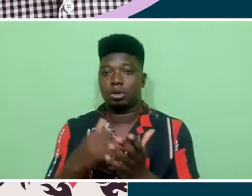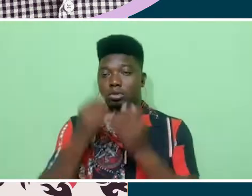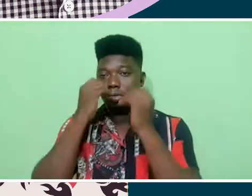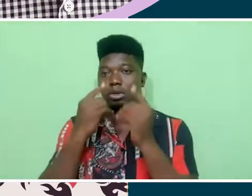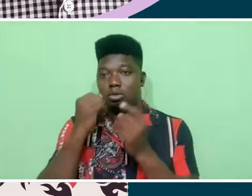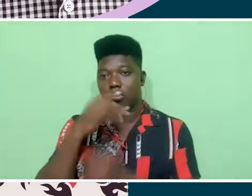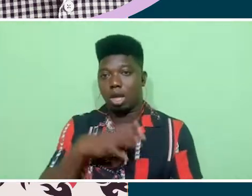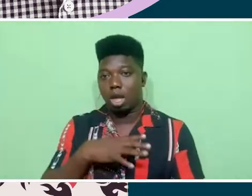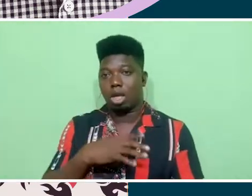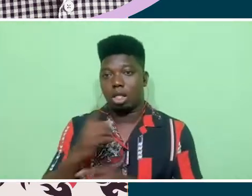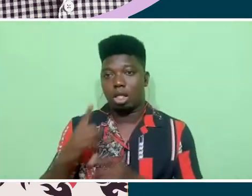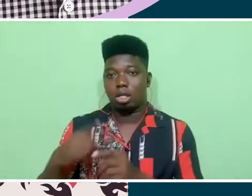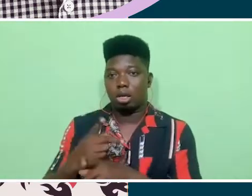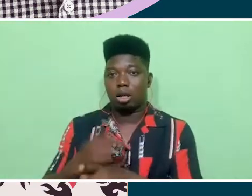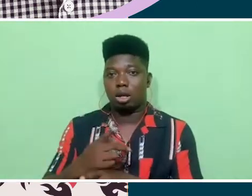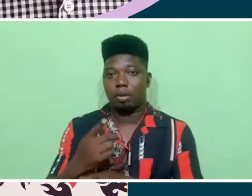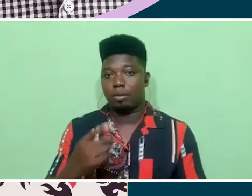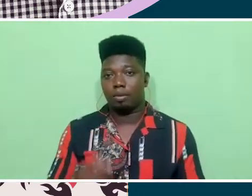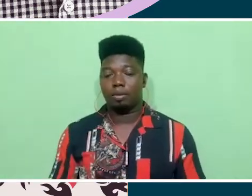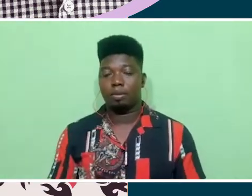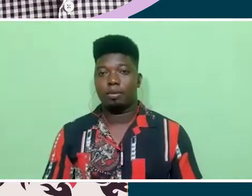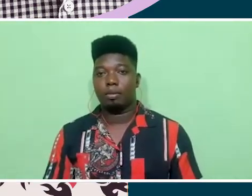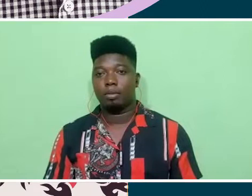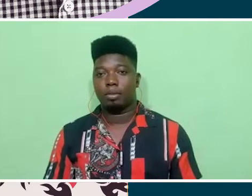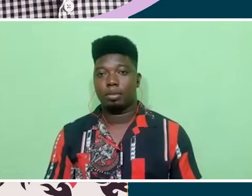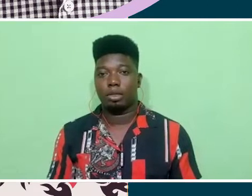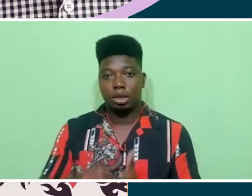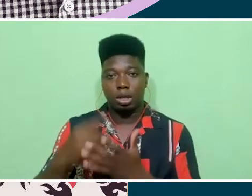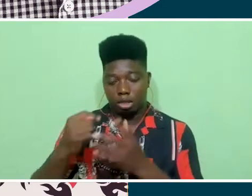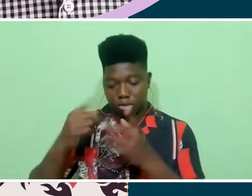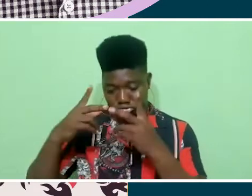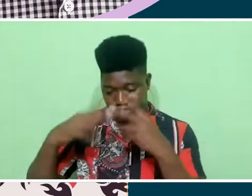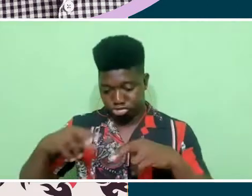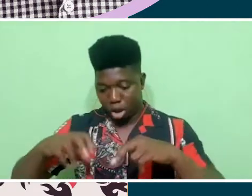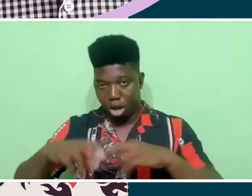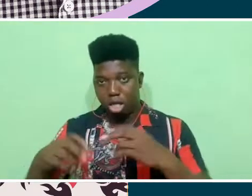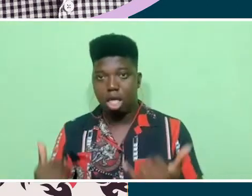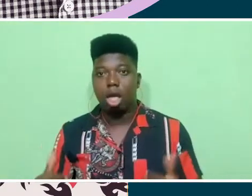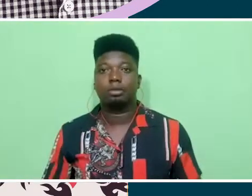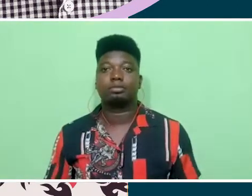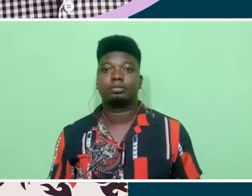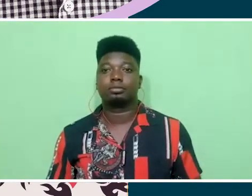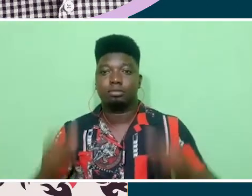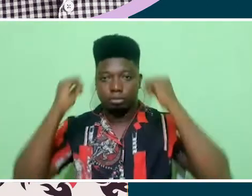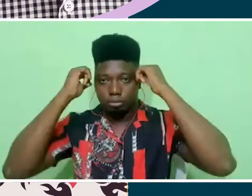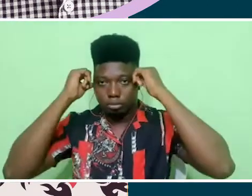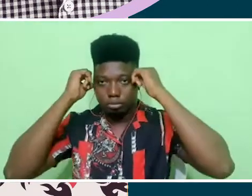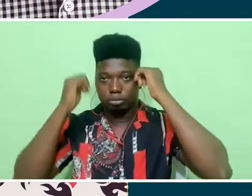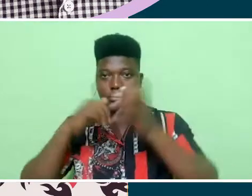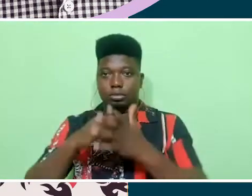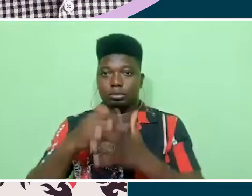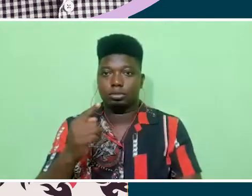the dishes? Inquiring minds want to know. Actually, yes. In the 1940s, there was a team called the Justice